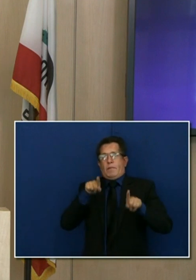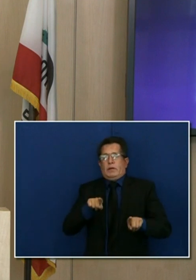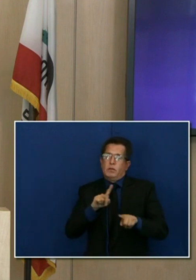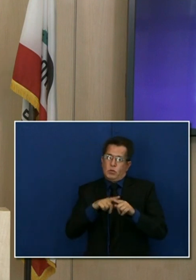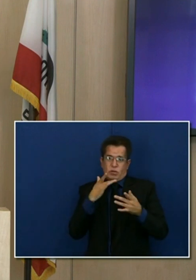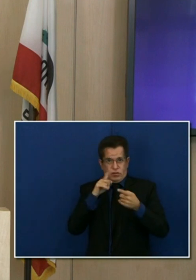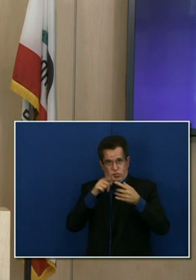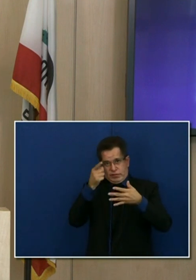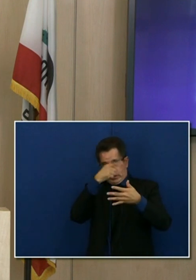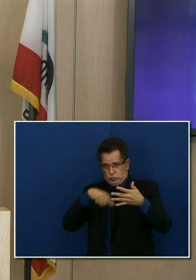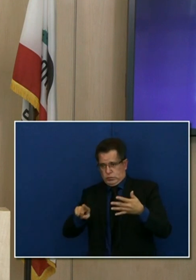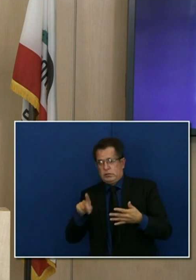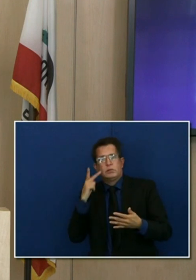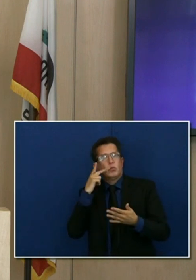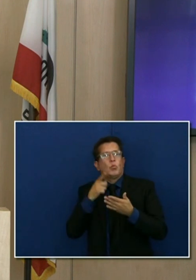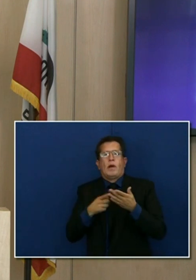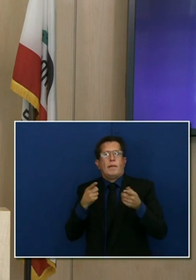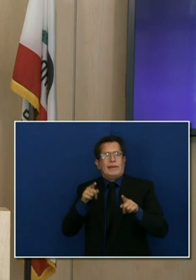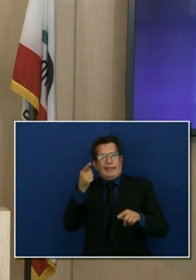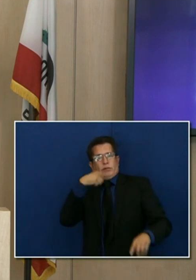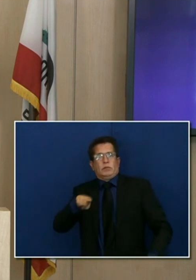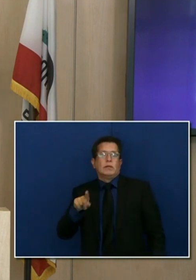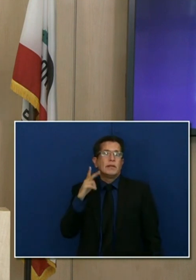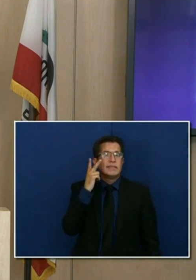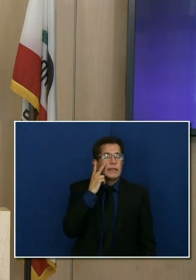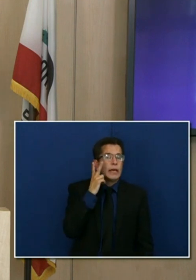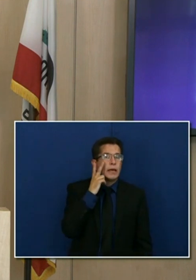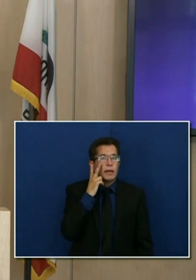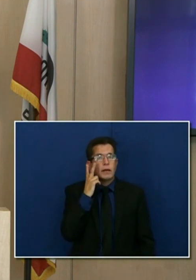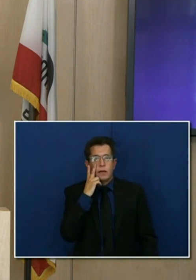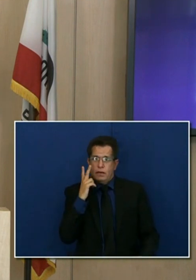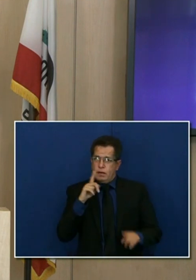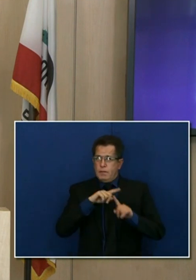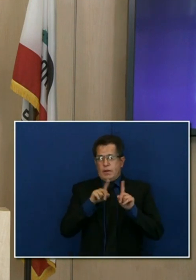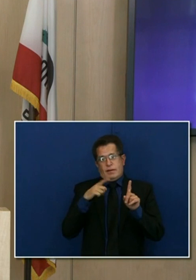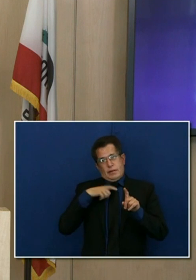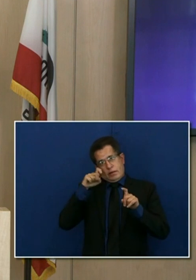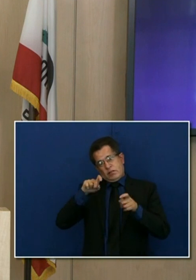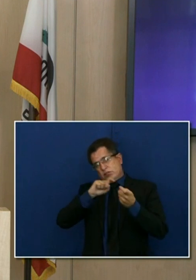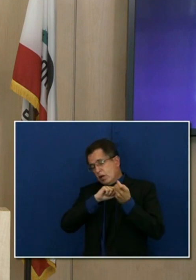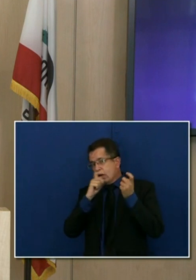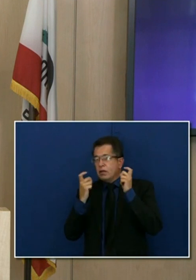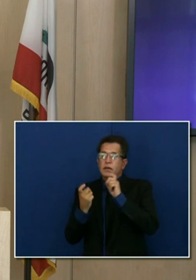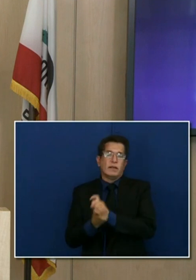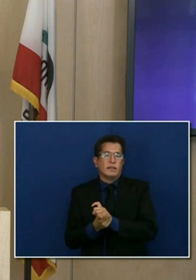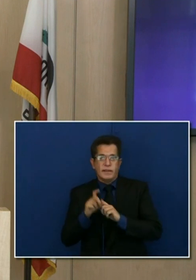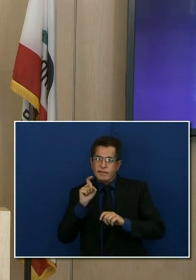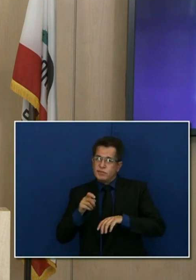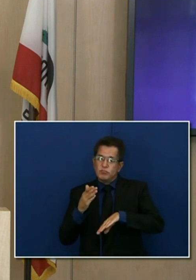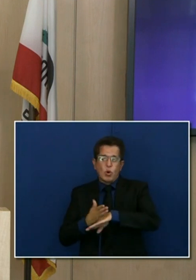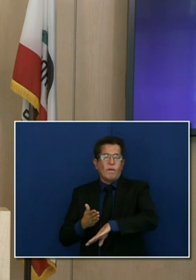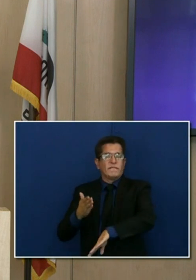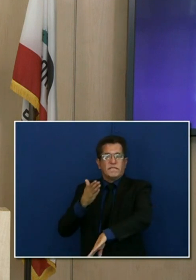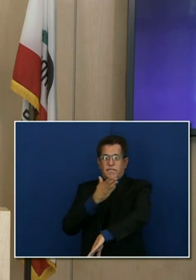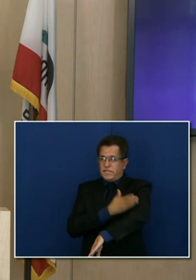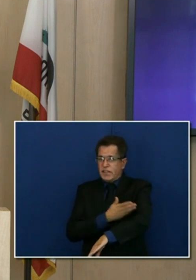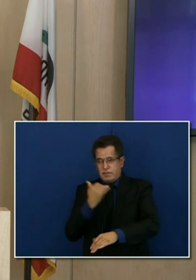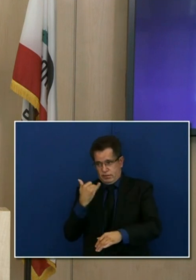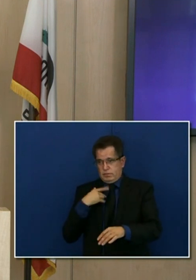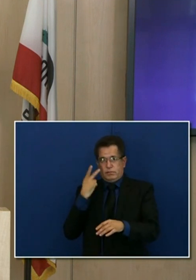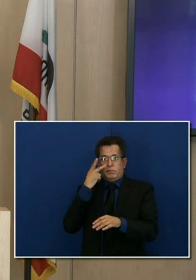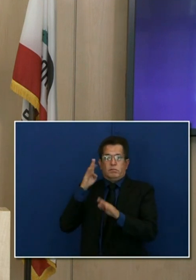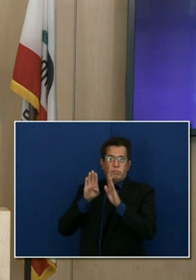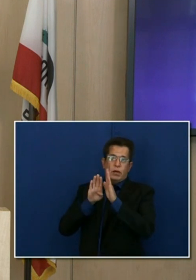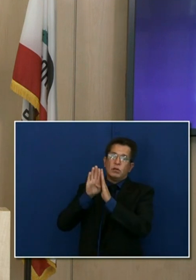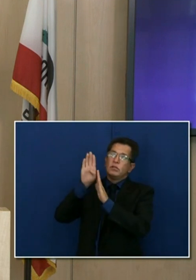to see what our numbers are next week. But it would take a significant change in trajectory given everything that we've been witnessing over